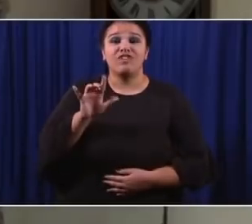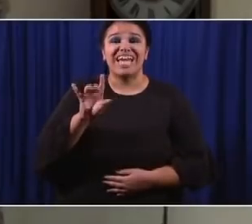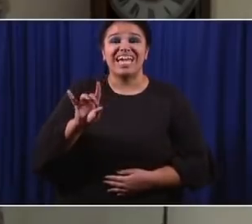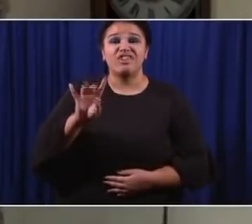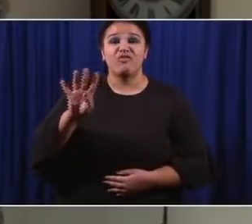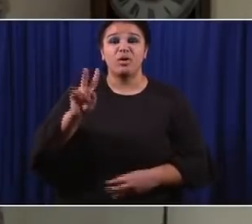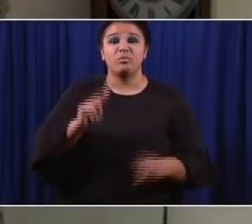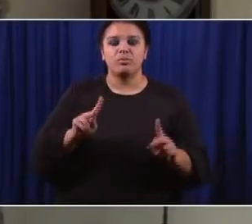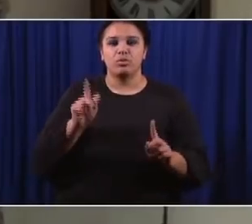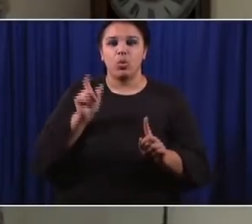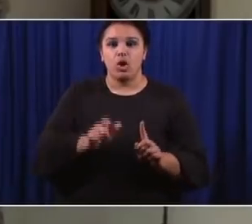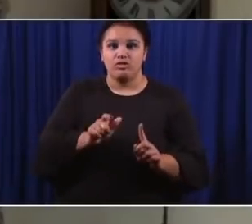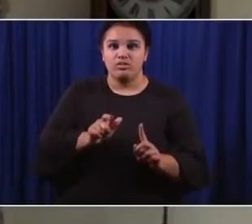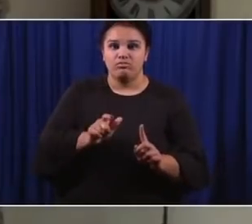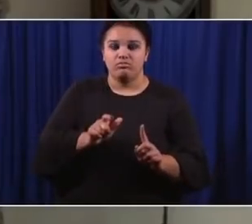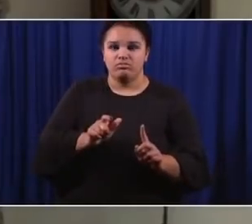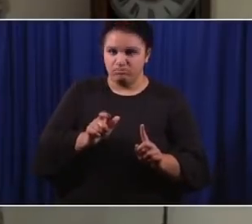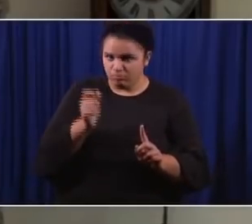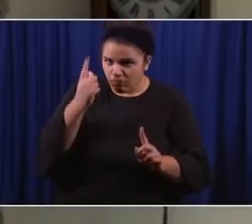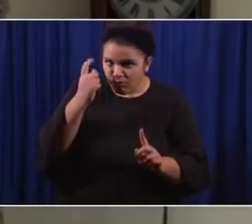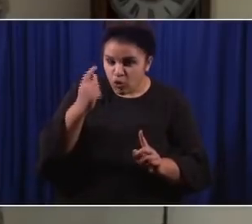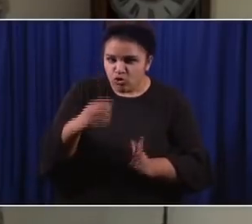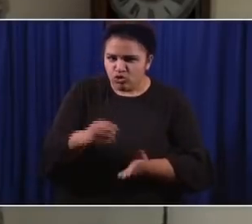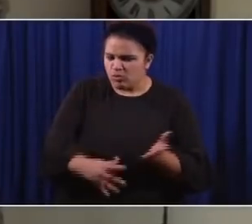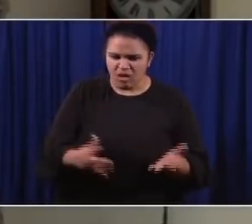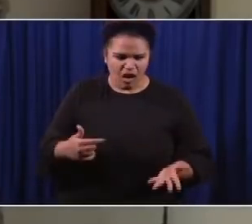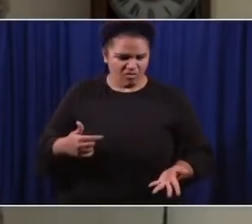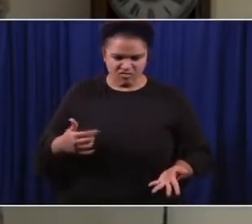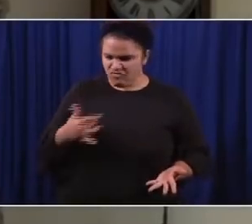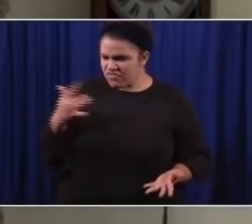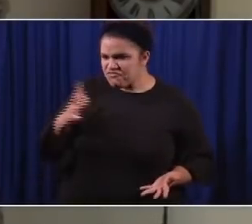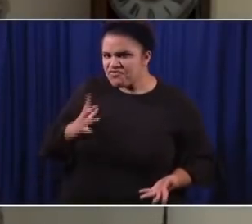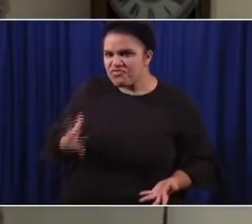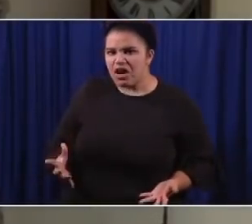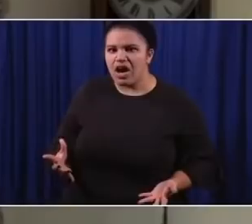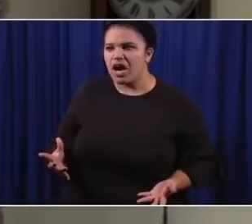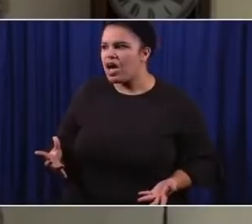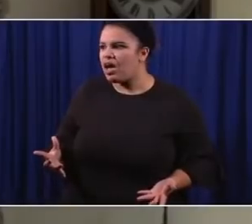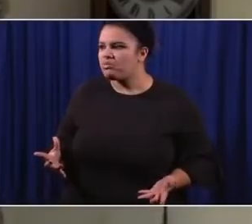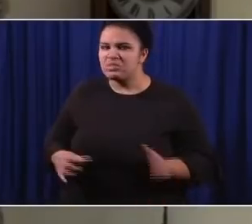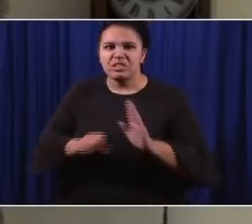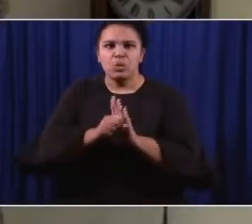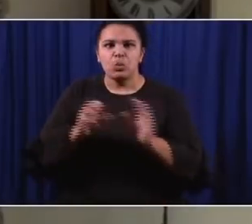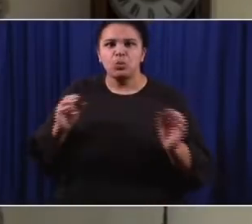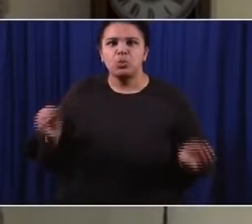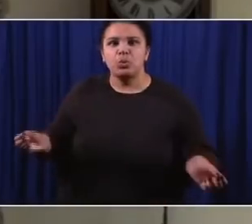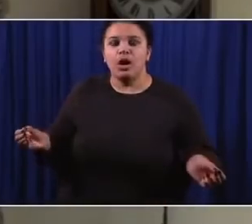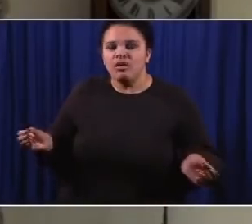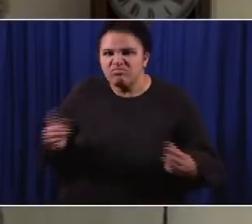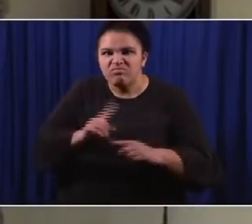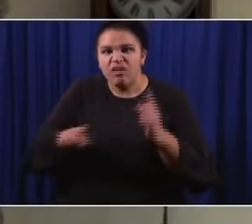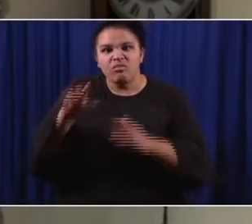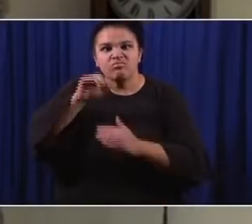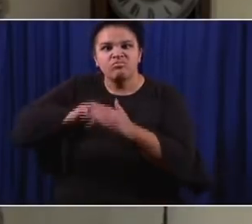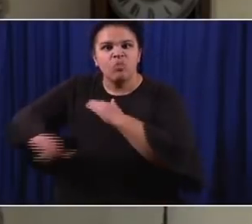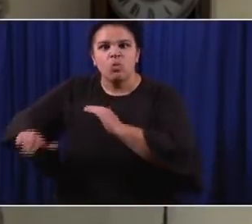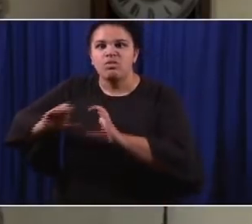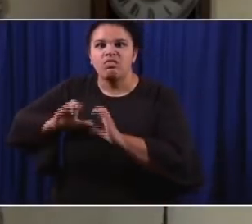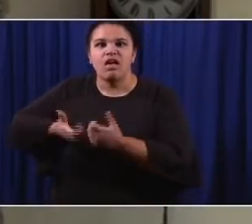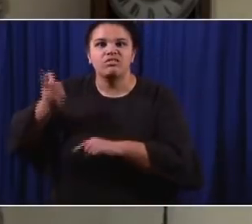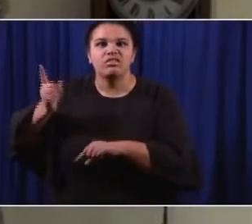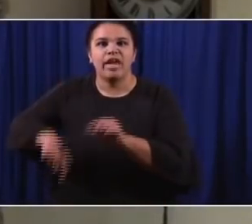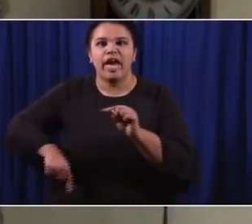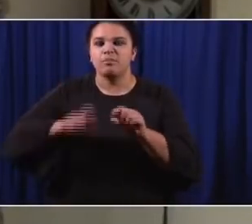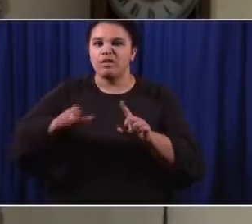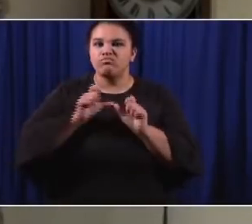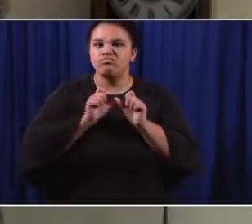leaving students who feel fine and exhibit no symptoms unable to be in class for 14 days. And I'm wondering what adjustments you might